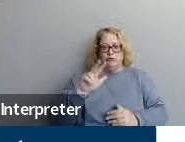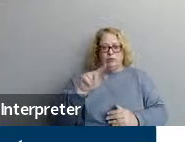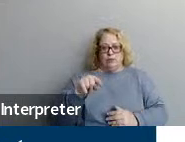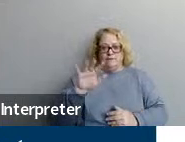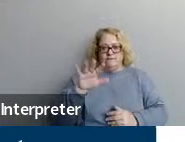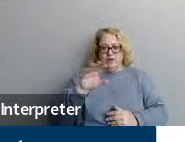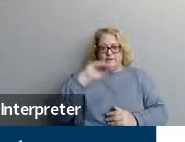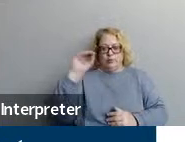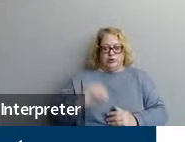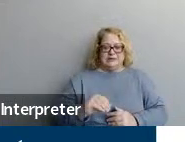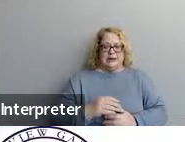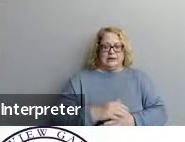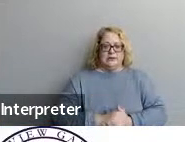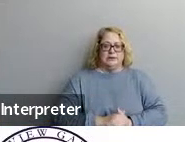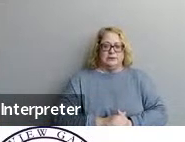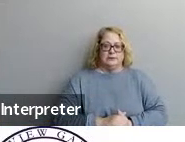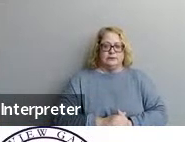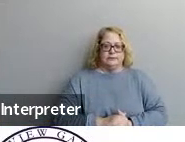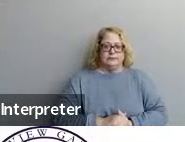3.5%.